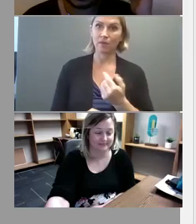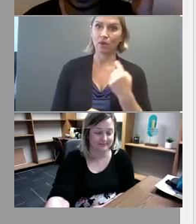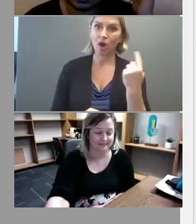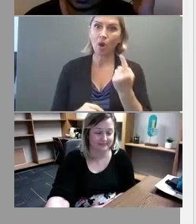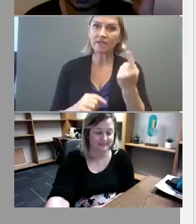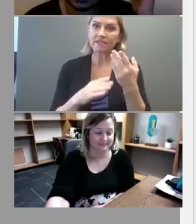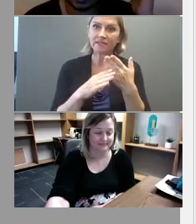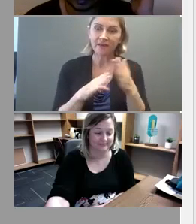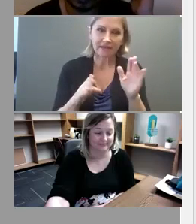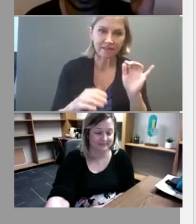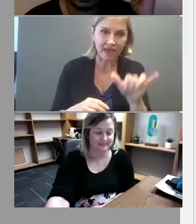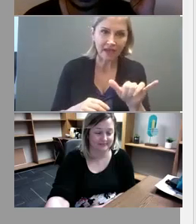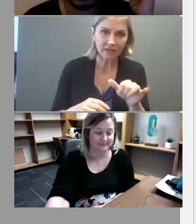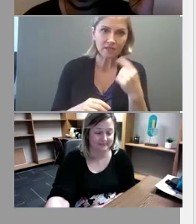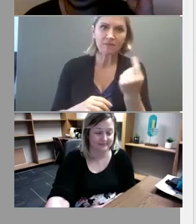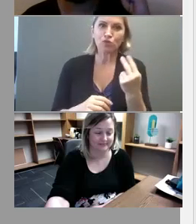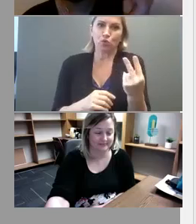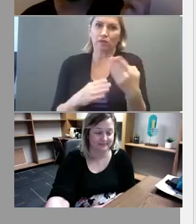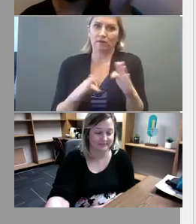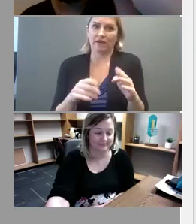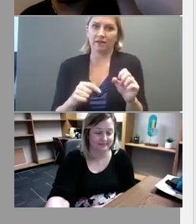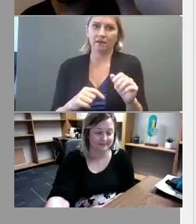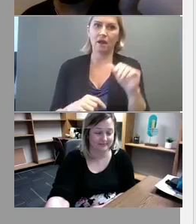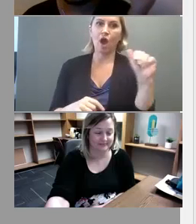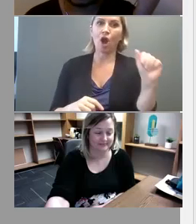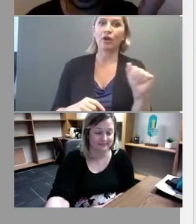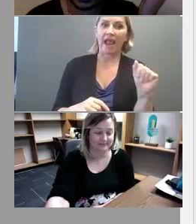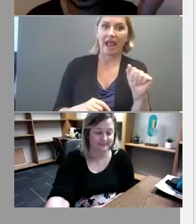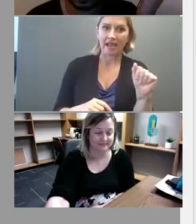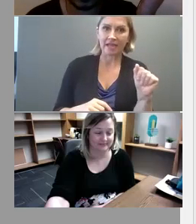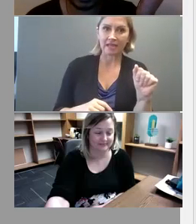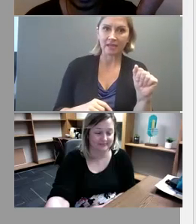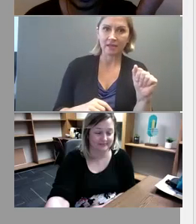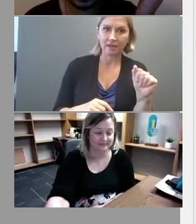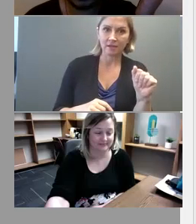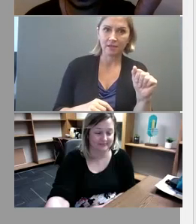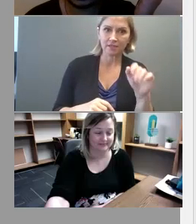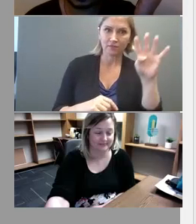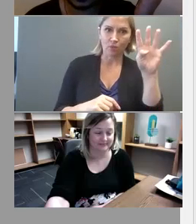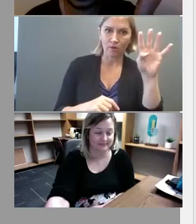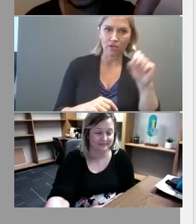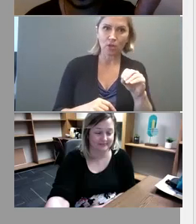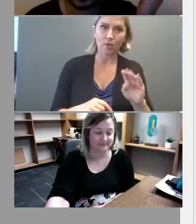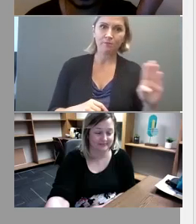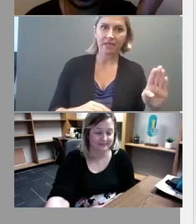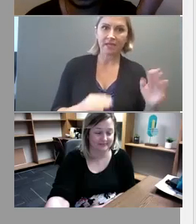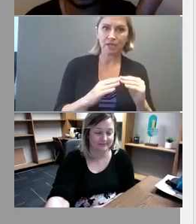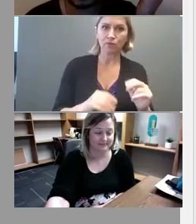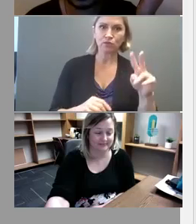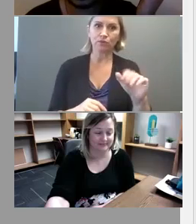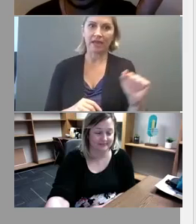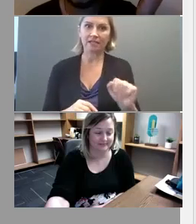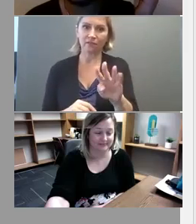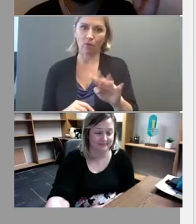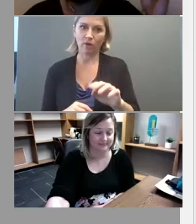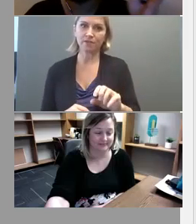it by. So in this case, it is 2. Our a is our combining factor, so that is 4. So b is 2, a is 4, and f